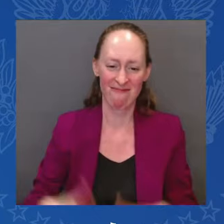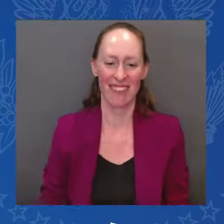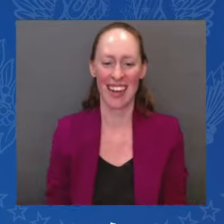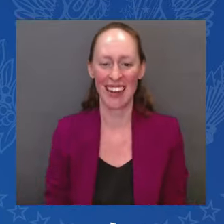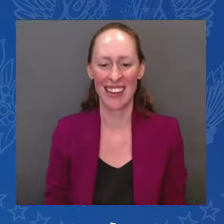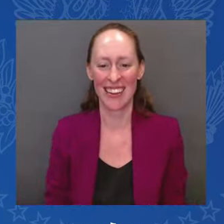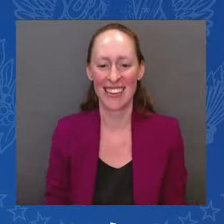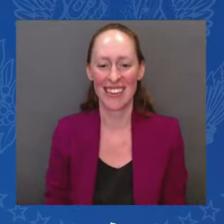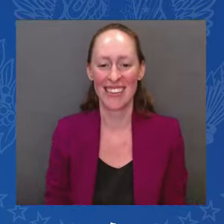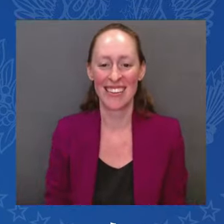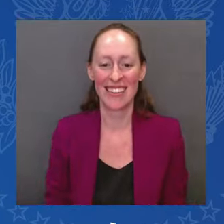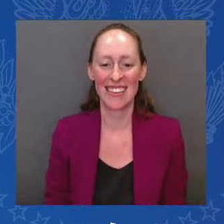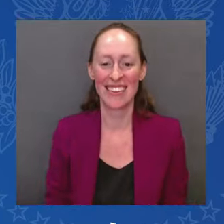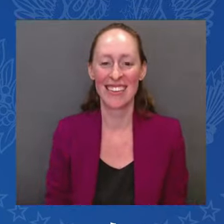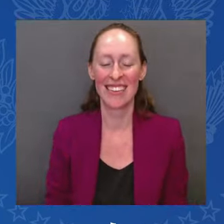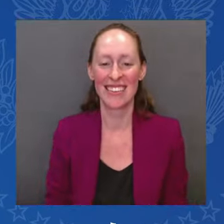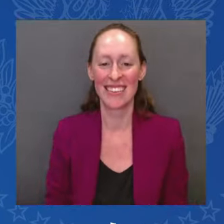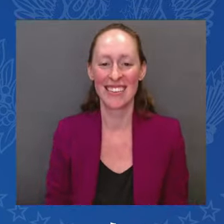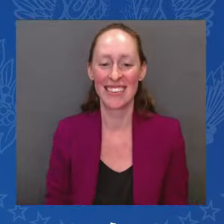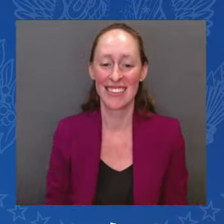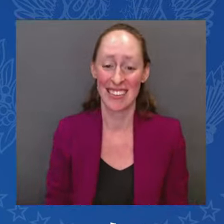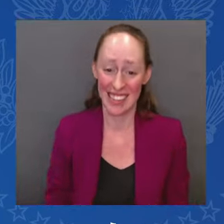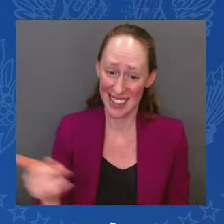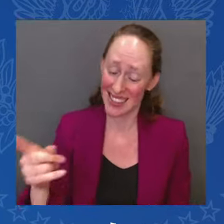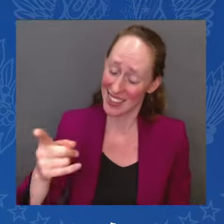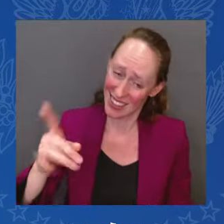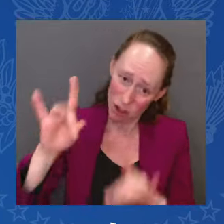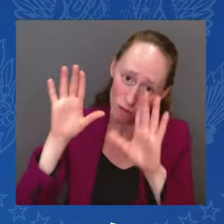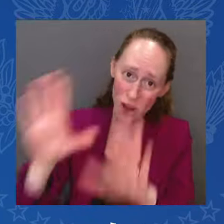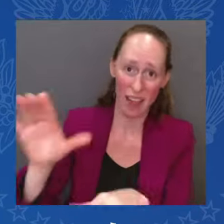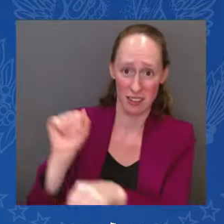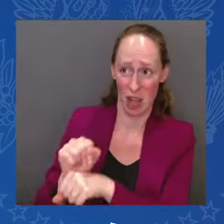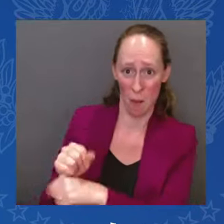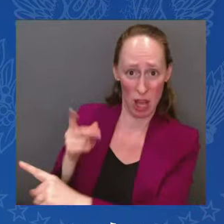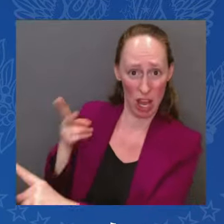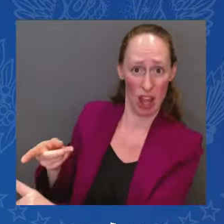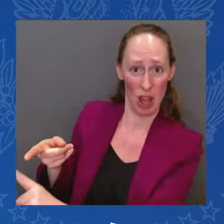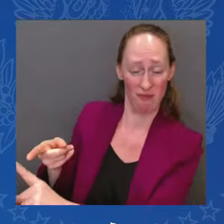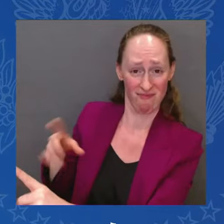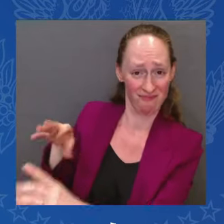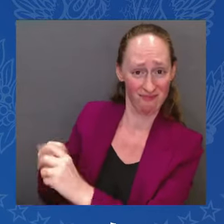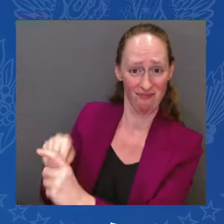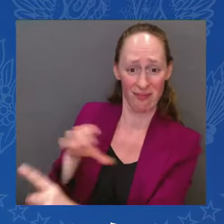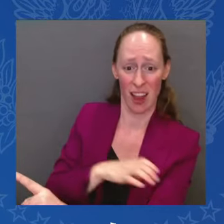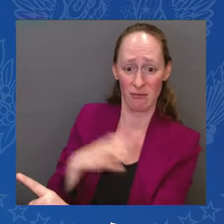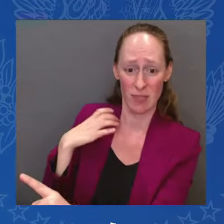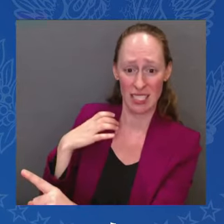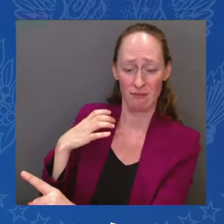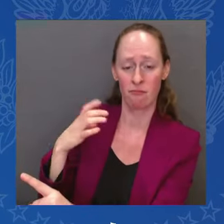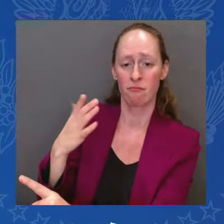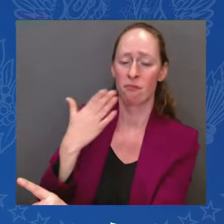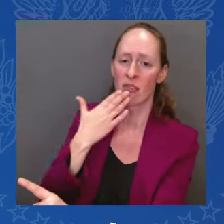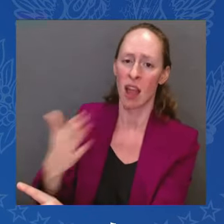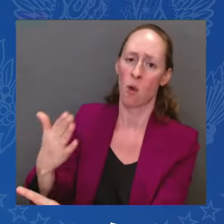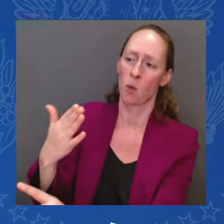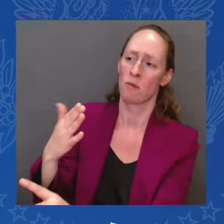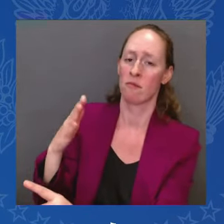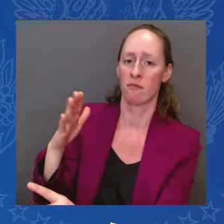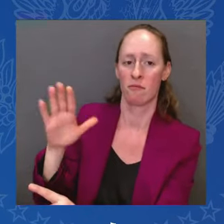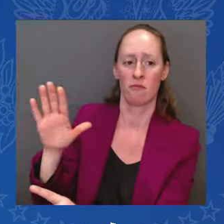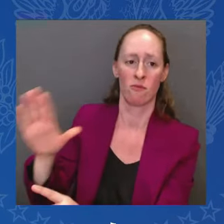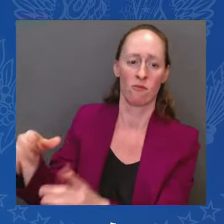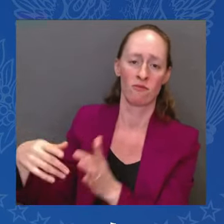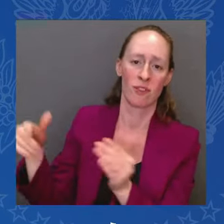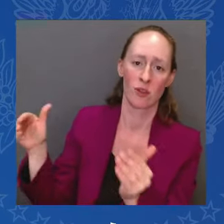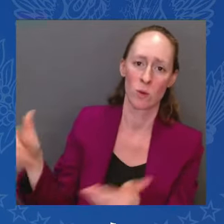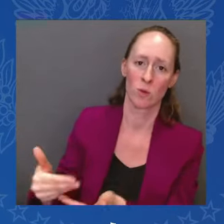You did a heck of a job. Congressman Frost, thank you for the introduction, and you've helped power a